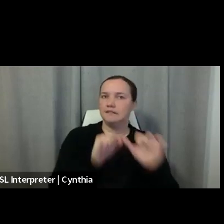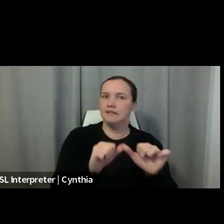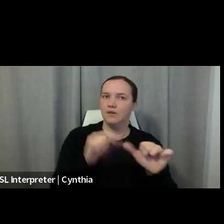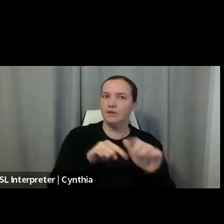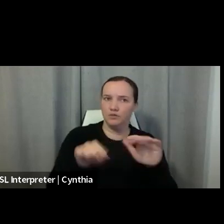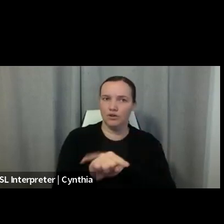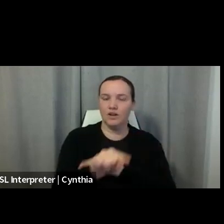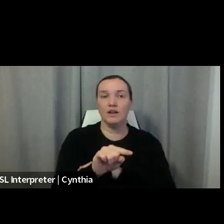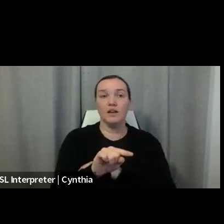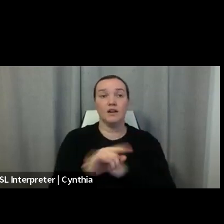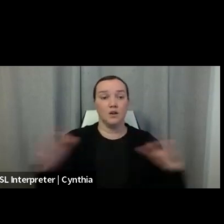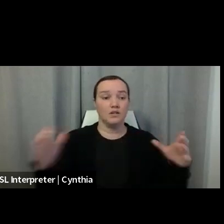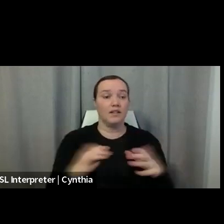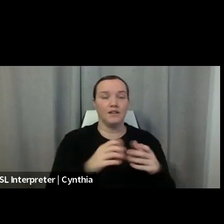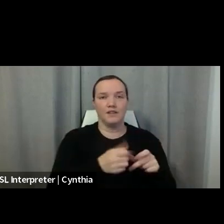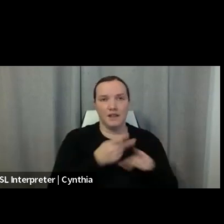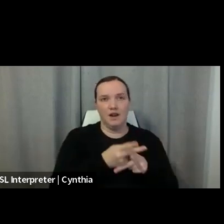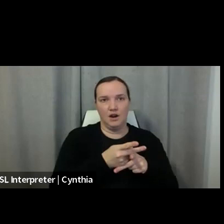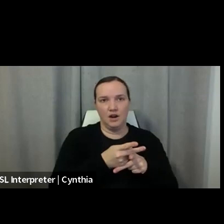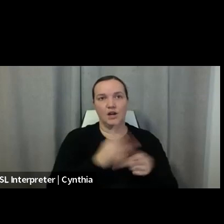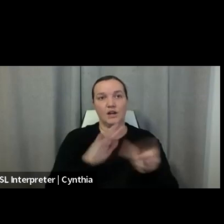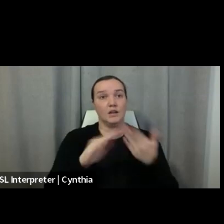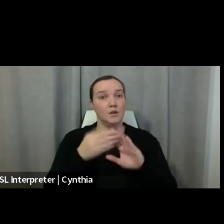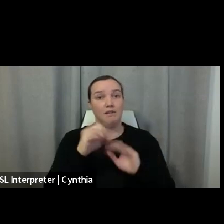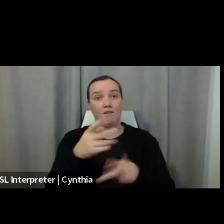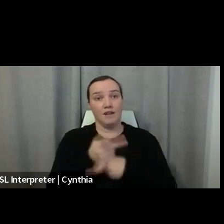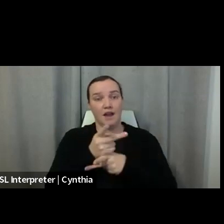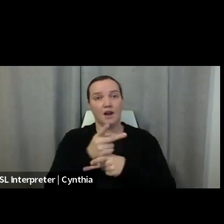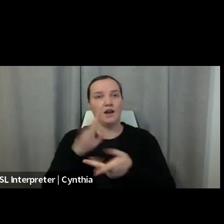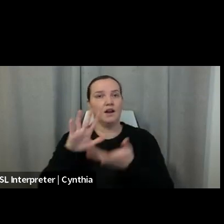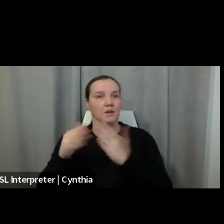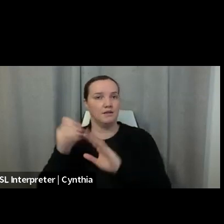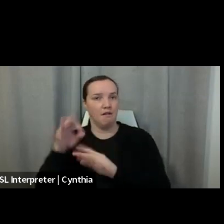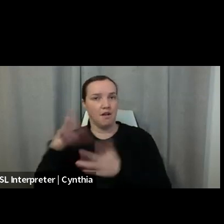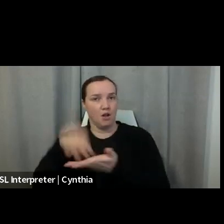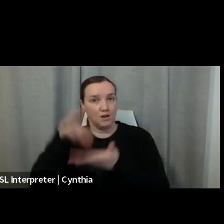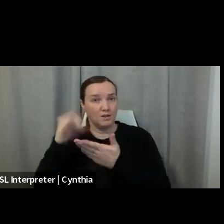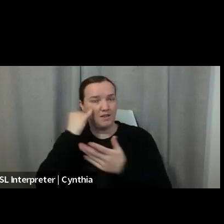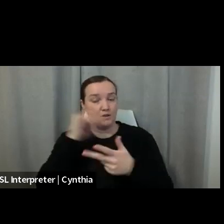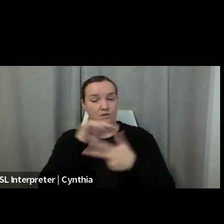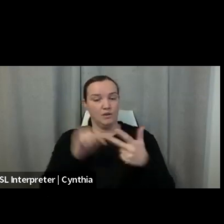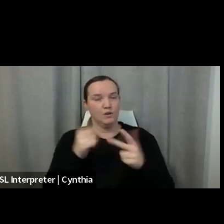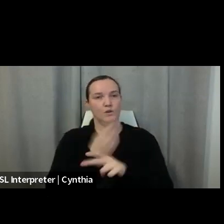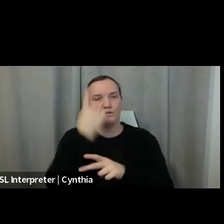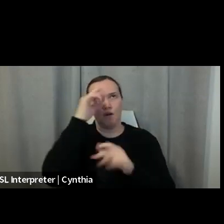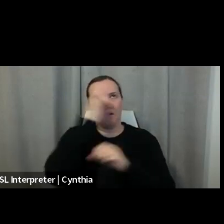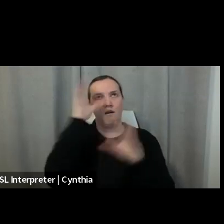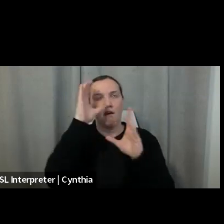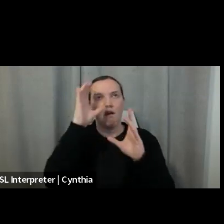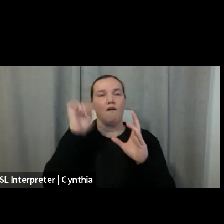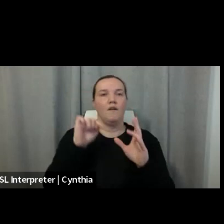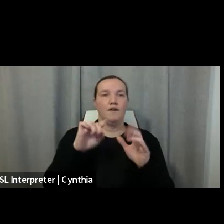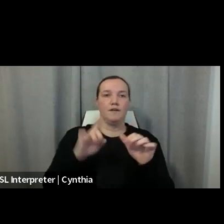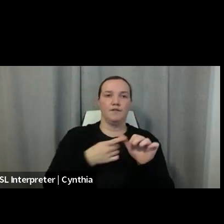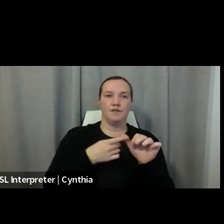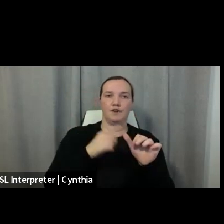care, communities of care, and communities of learning. So if you think of that as a framing for even when we're naming that very explicitly in our first day